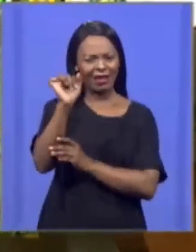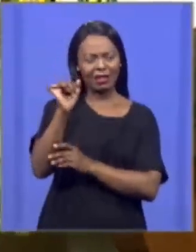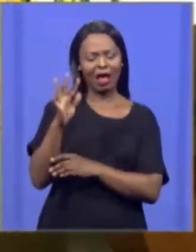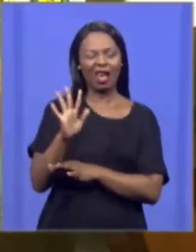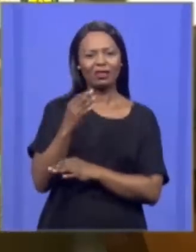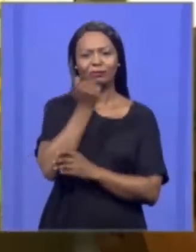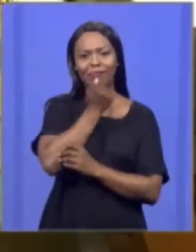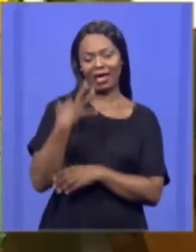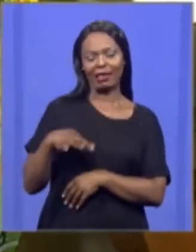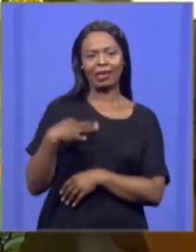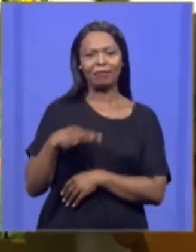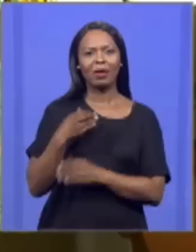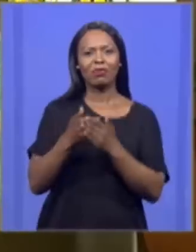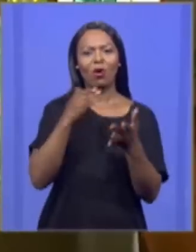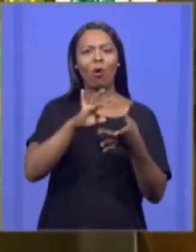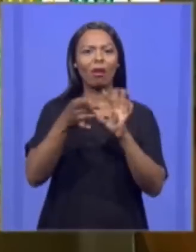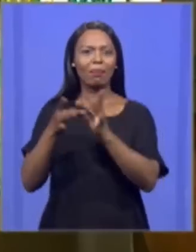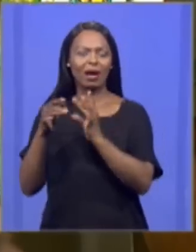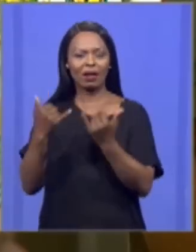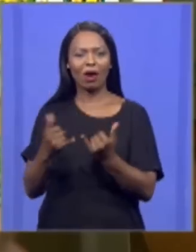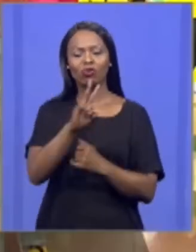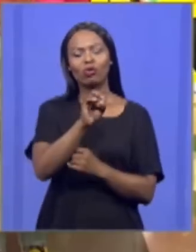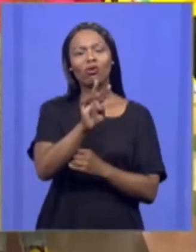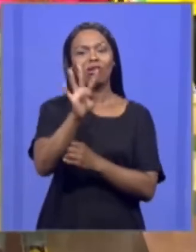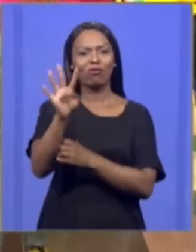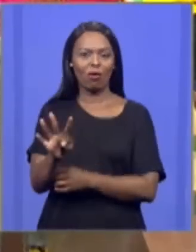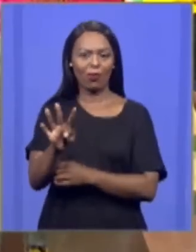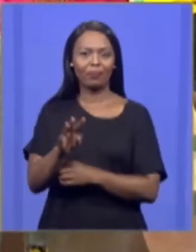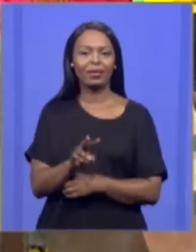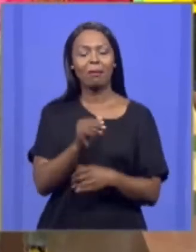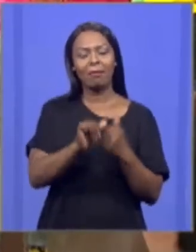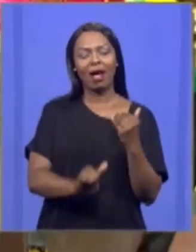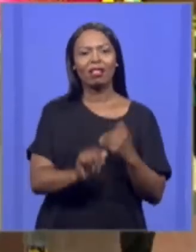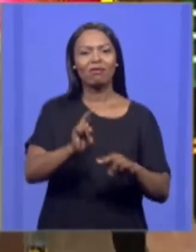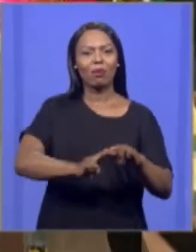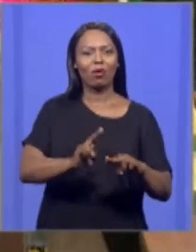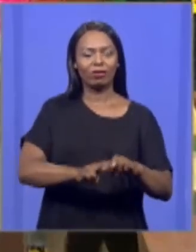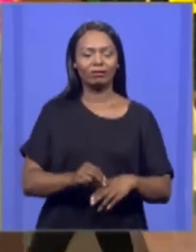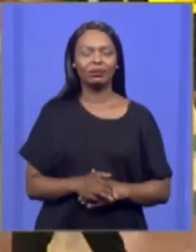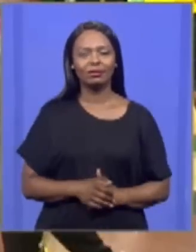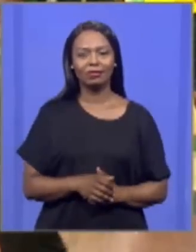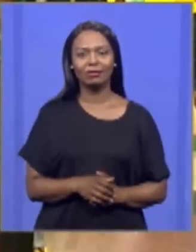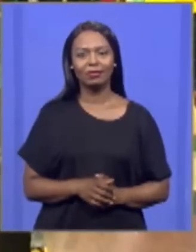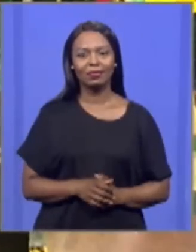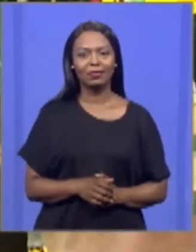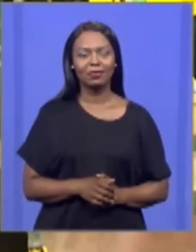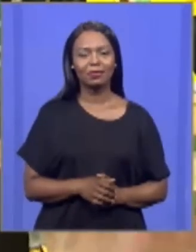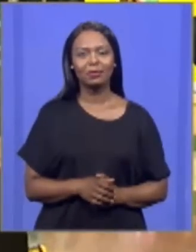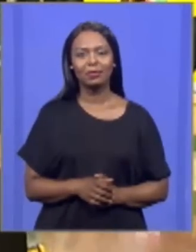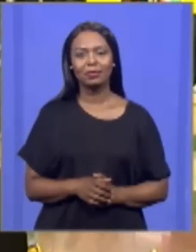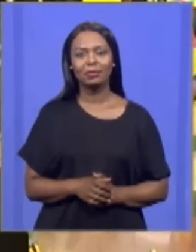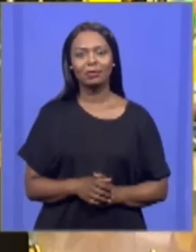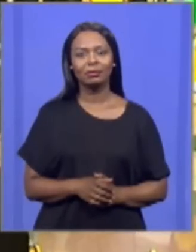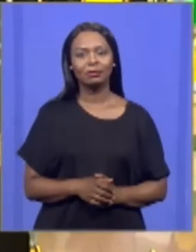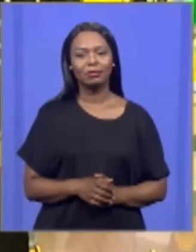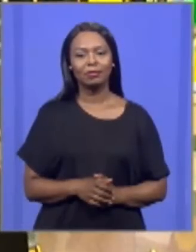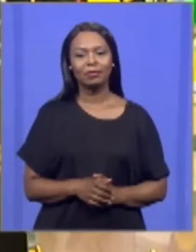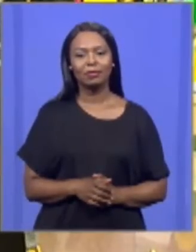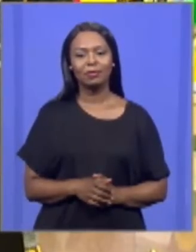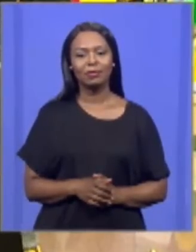go qualifyela di-Olimpiki tša 2024 ka kgwedi ya February. Sfiso Ramara wa ditaba